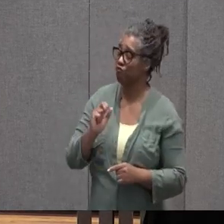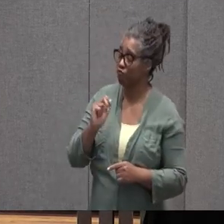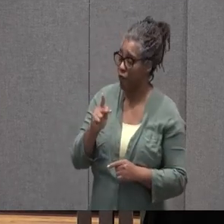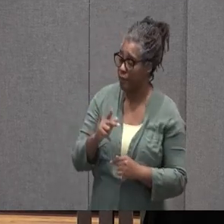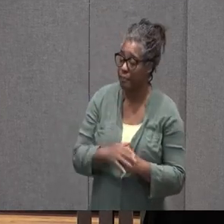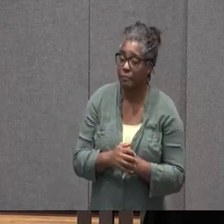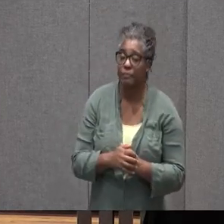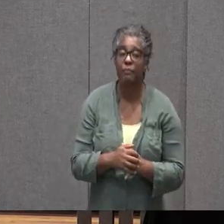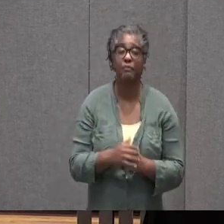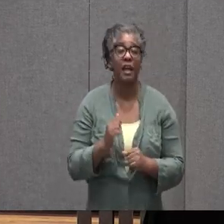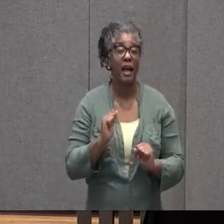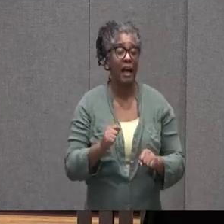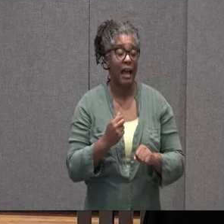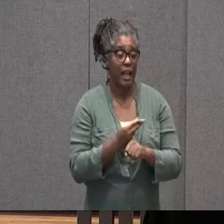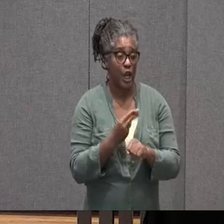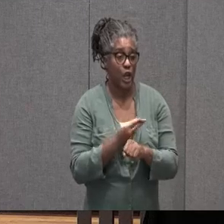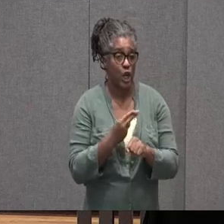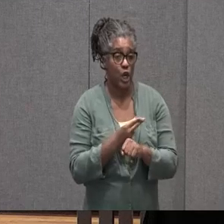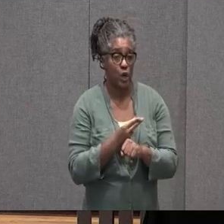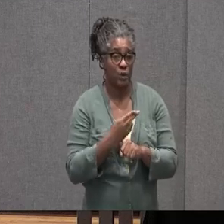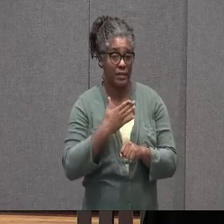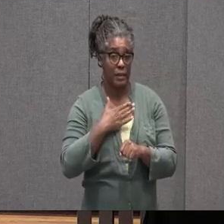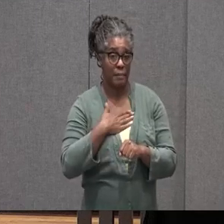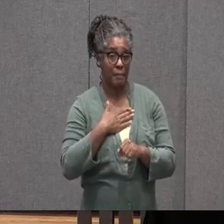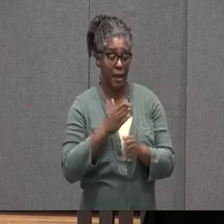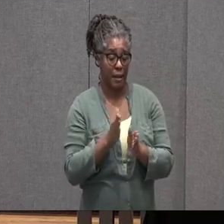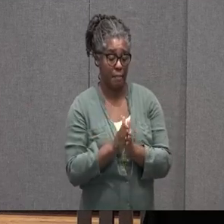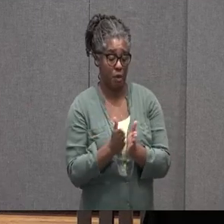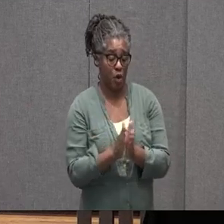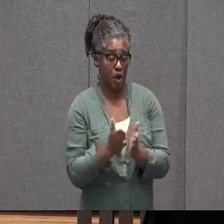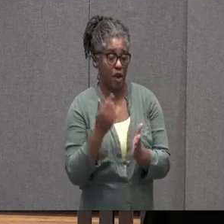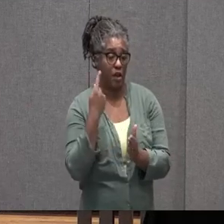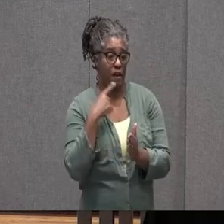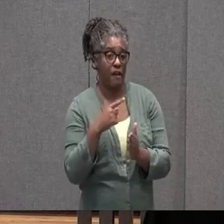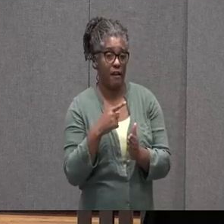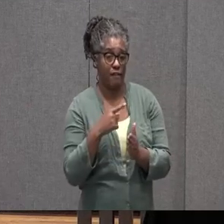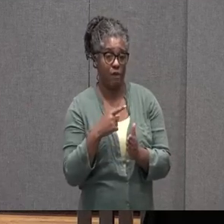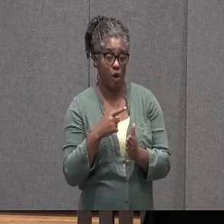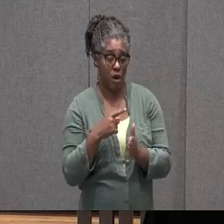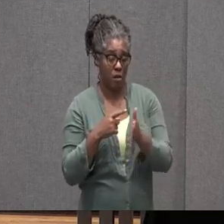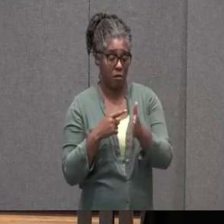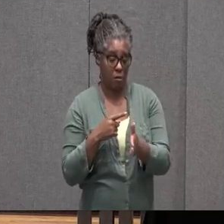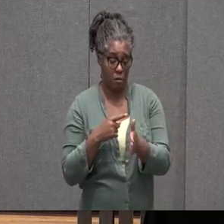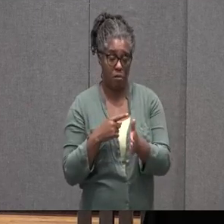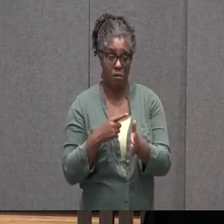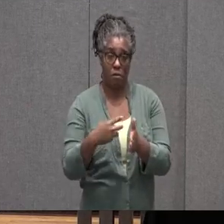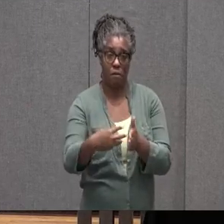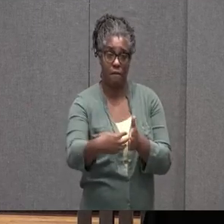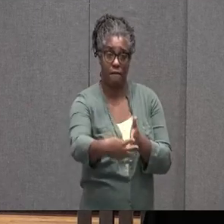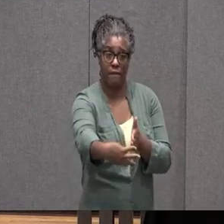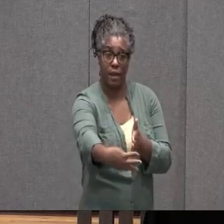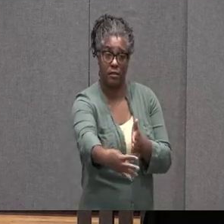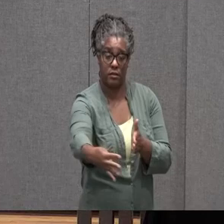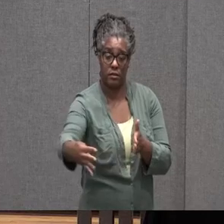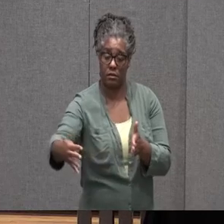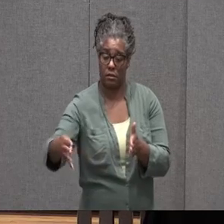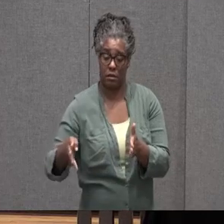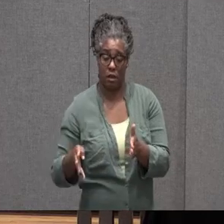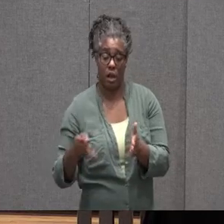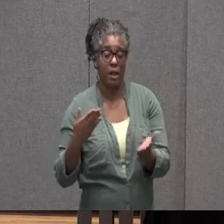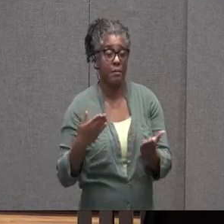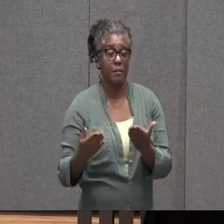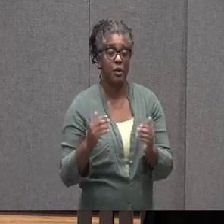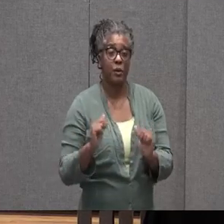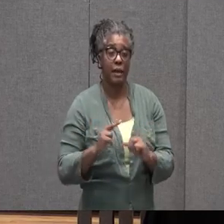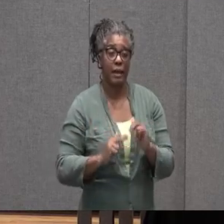of my books as a fence. Oh, that's a good idea. Or we could build the fence with some of